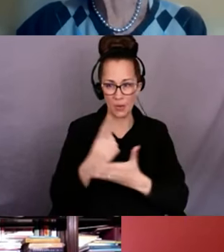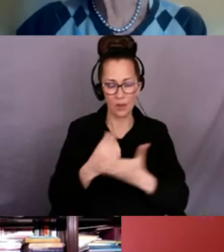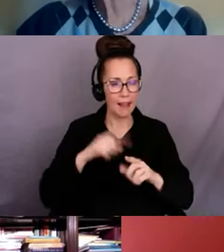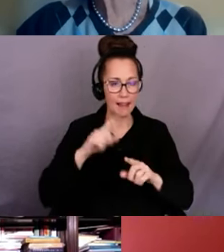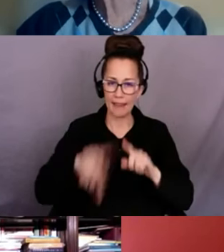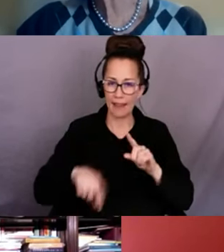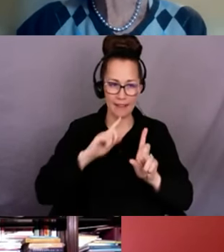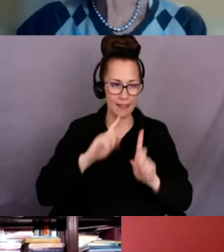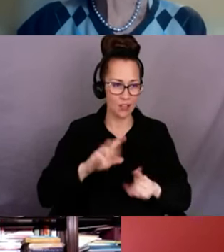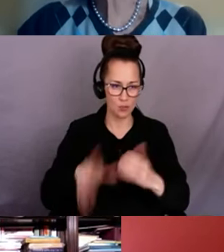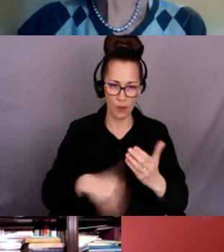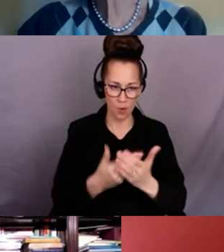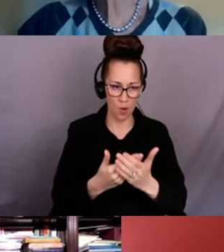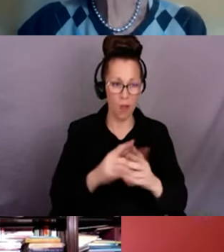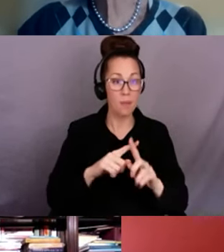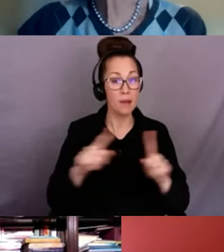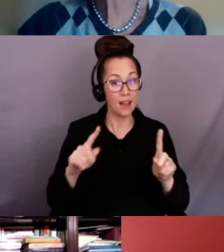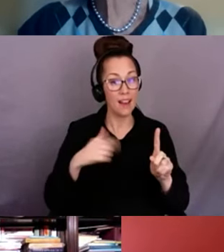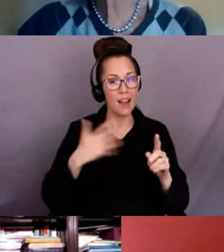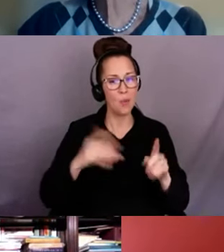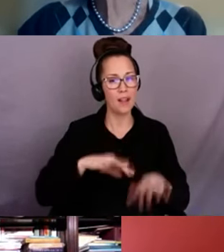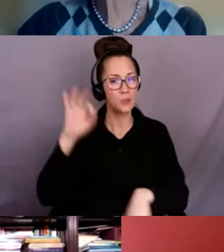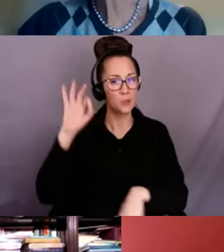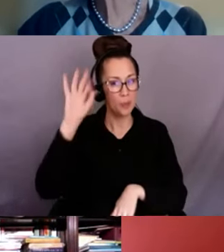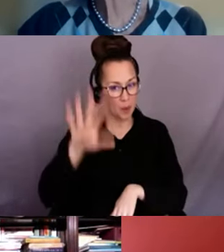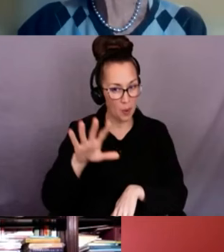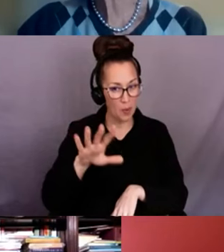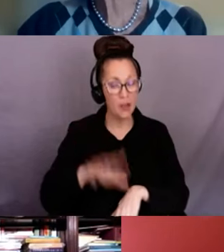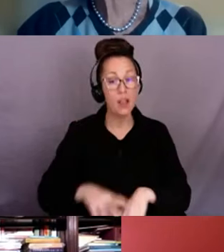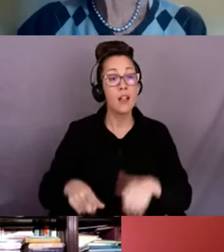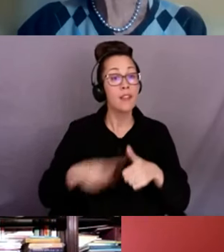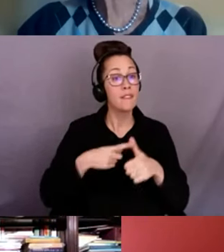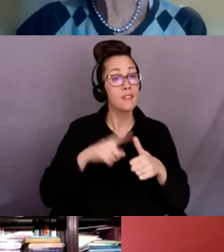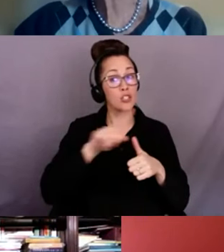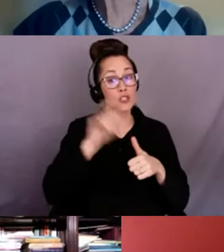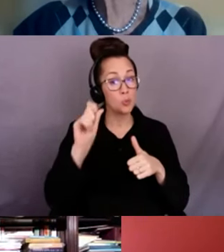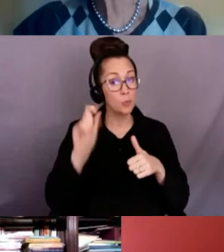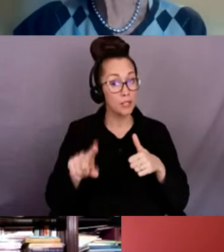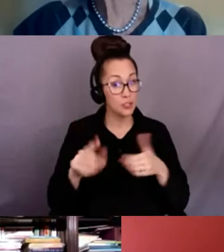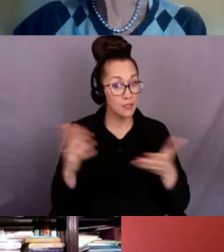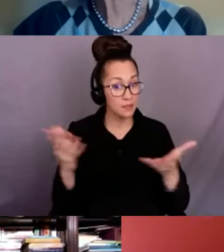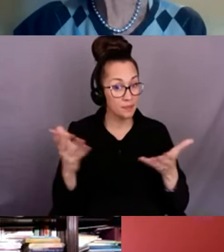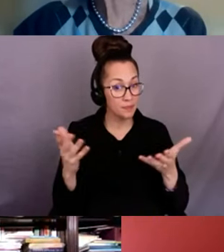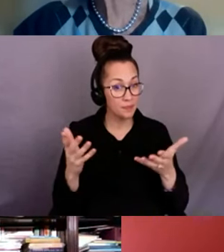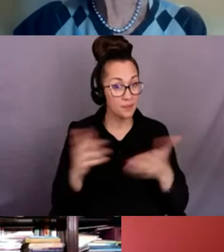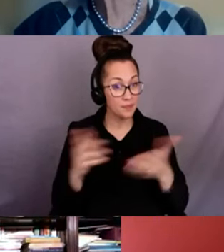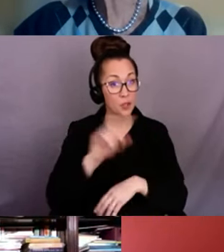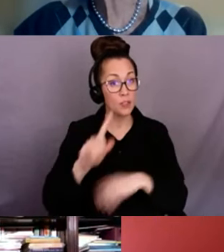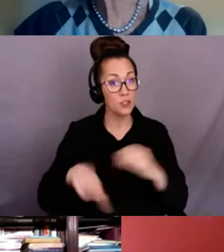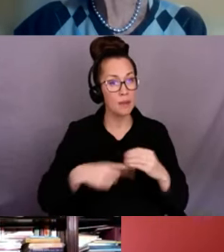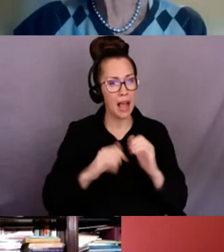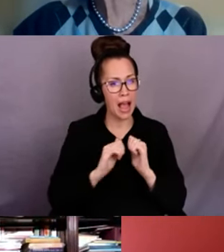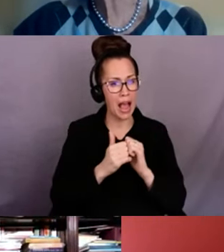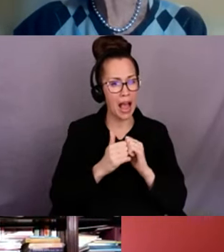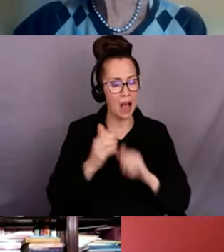answer every single one, but I'm going to just throw a couple of them out. So one of the questions that came up was a question about how the increase